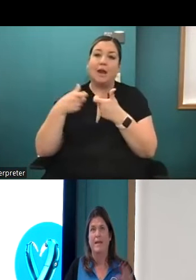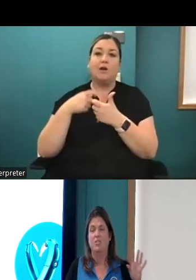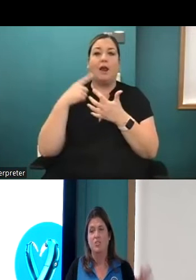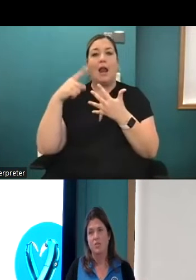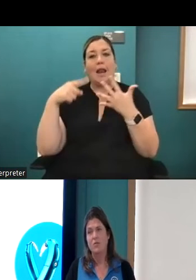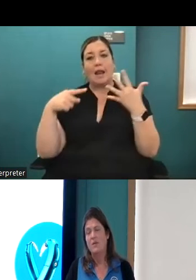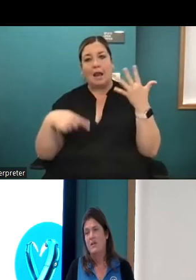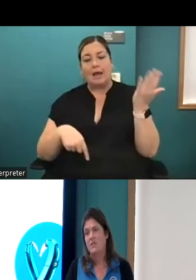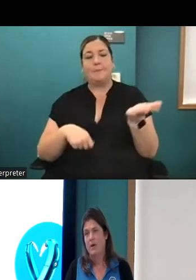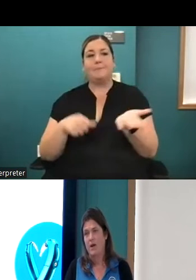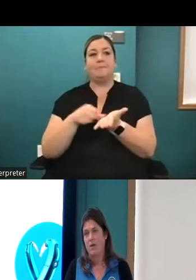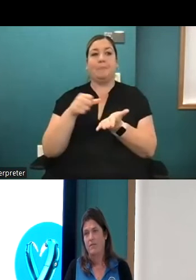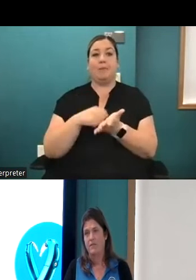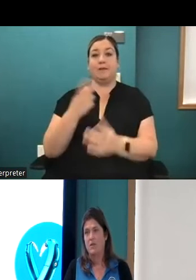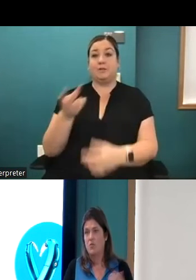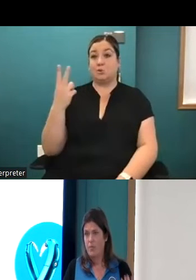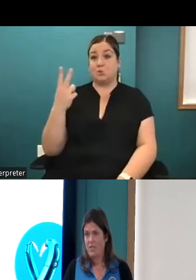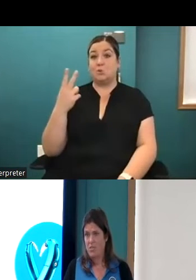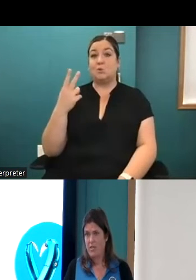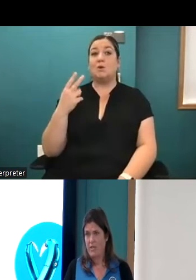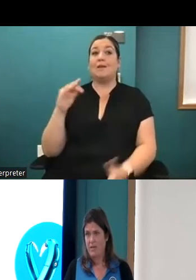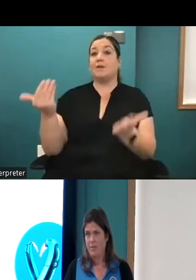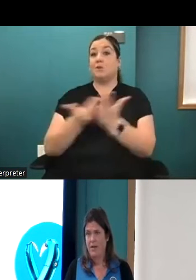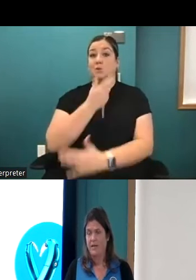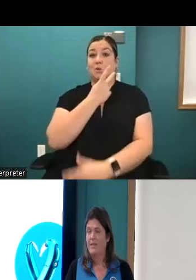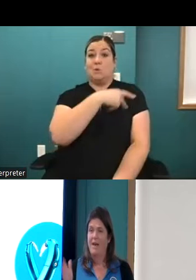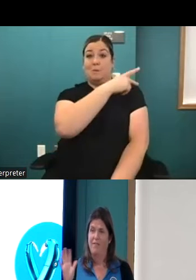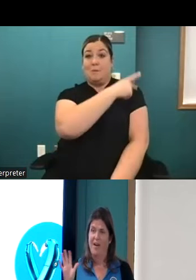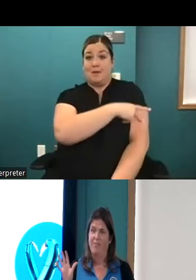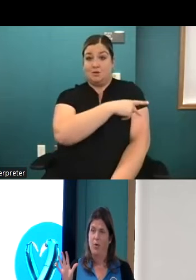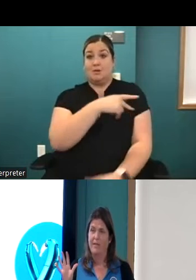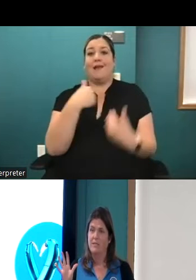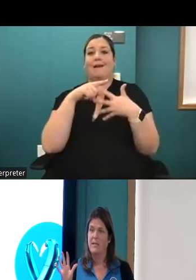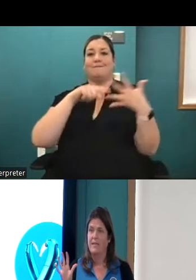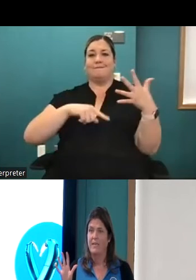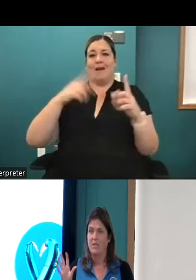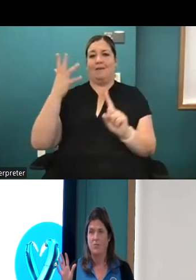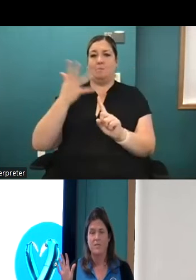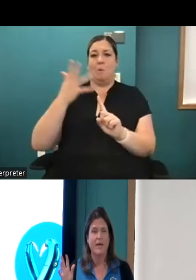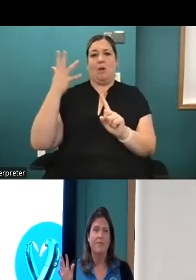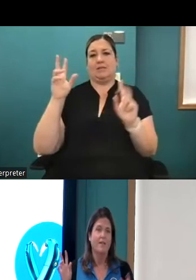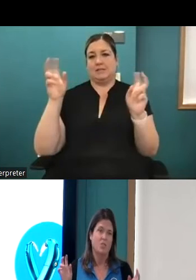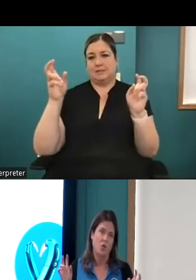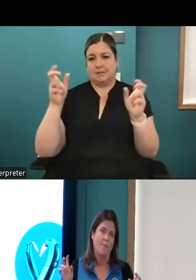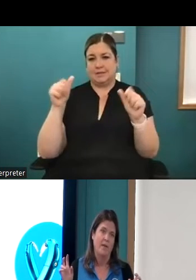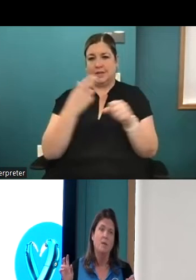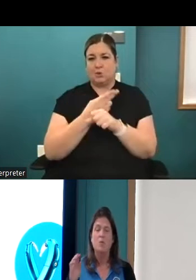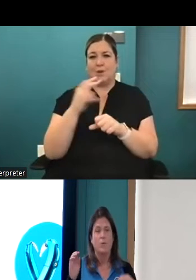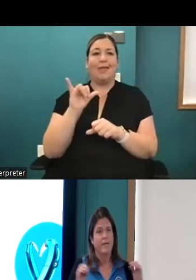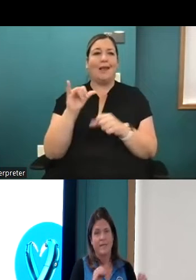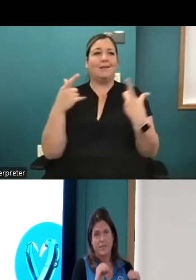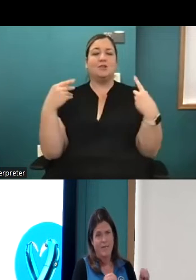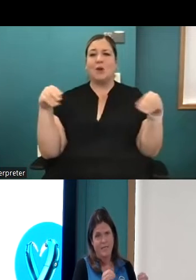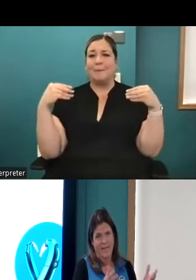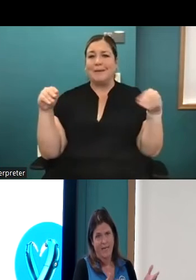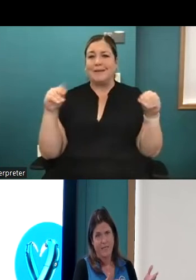thing. Page 2 is where if it's a new patient getting an implant, they have 5 points that they get to use. It's kind of like the shopping where